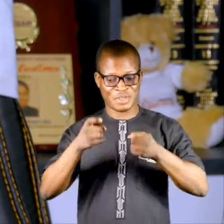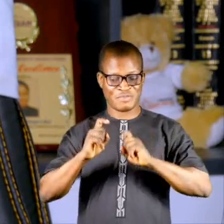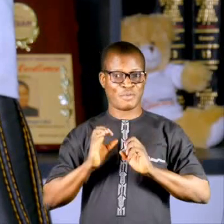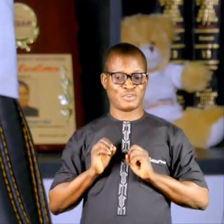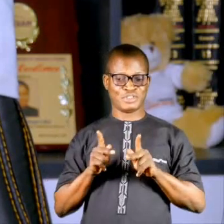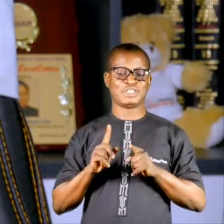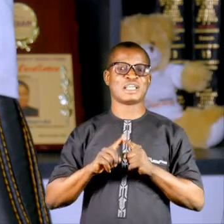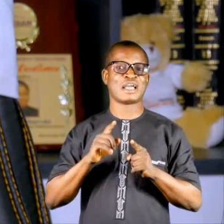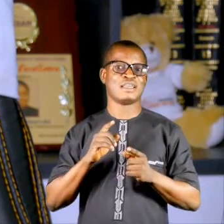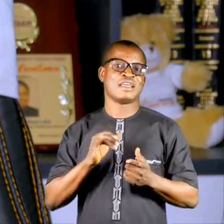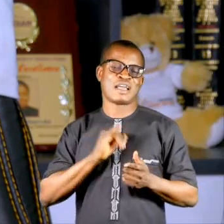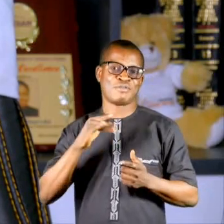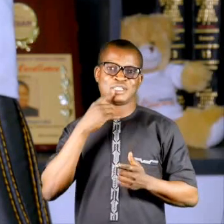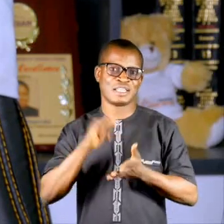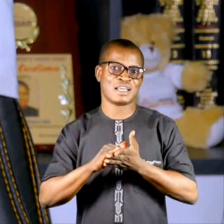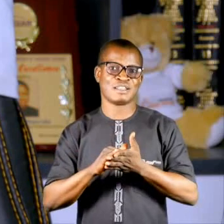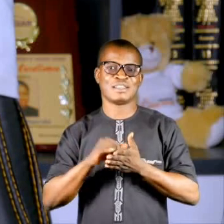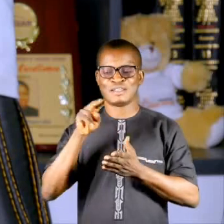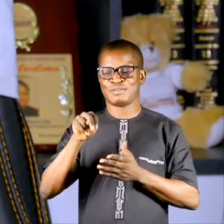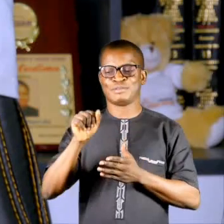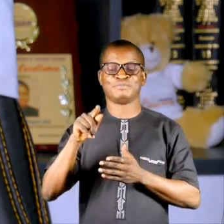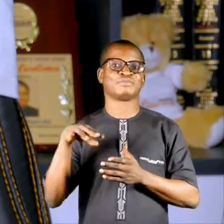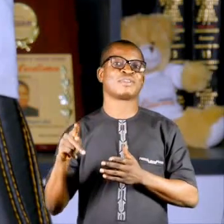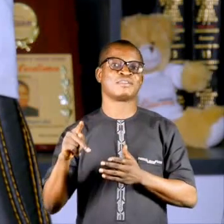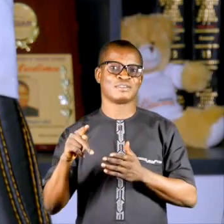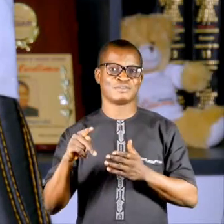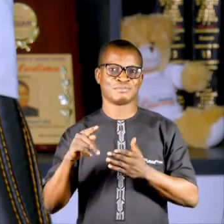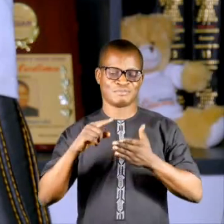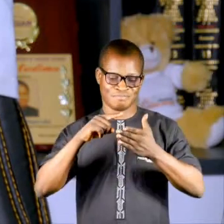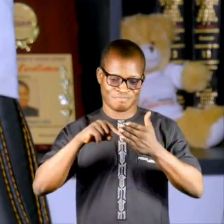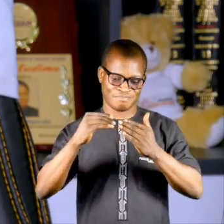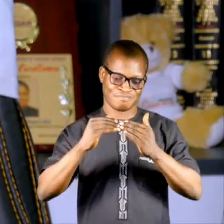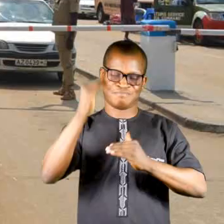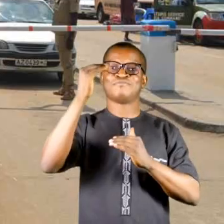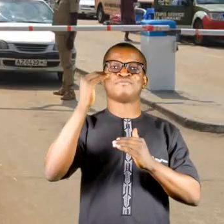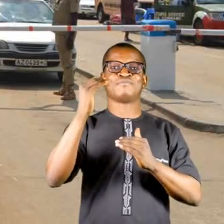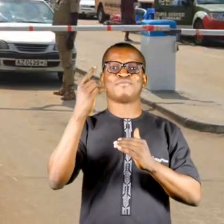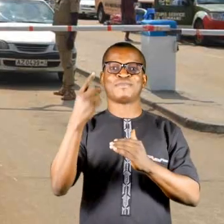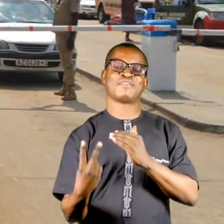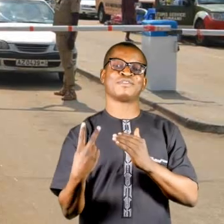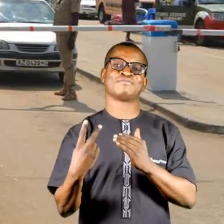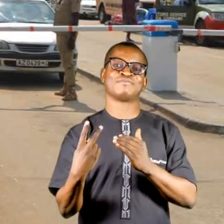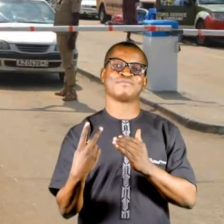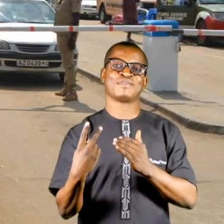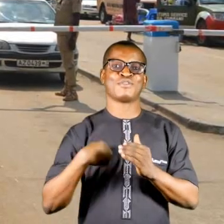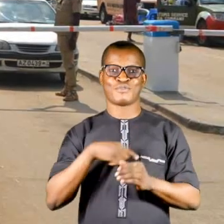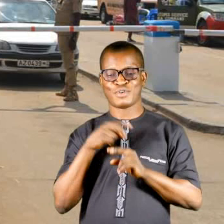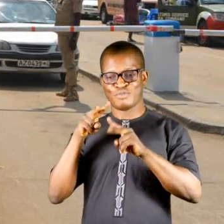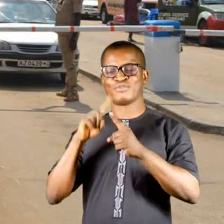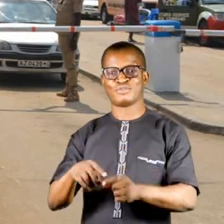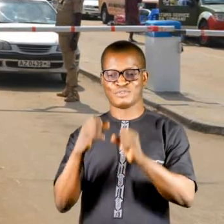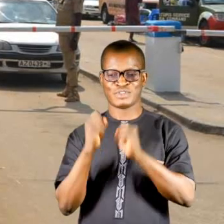given the opportunity, I will say NAPTIP performed, you know, above average. We look to strengthening